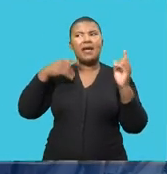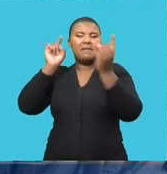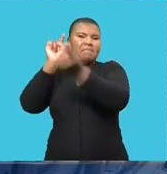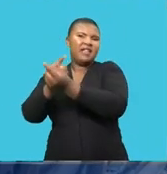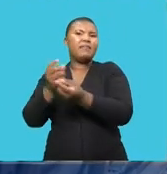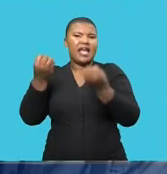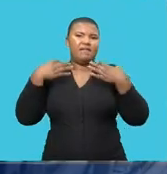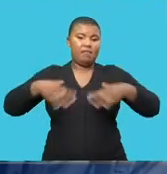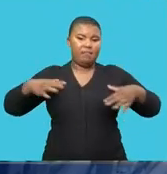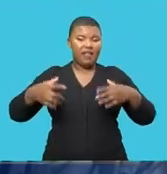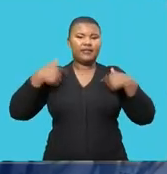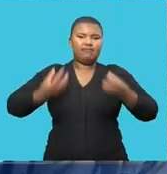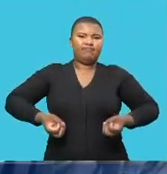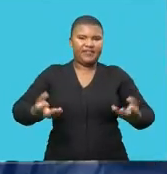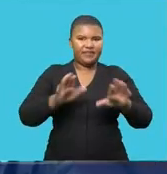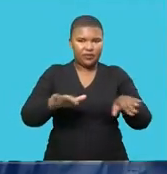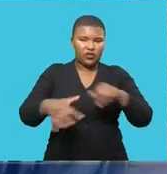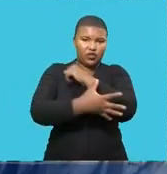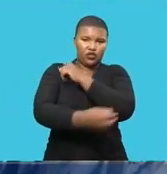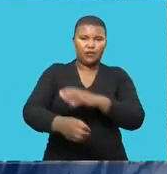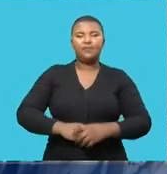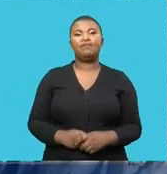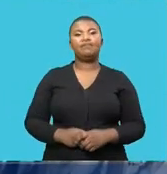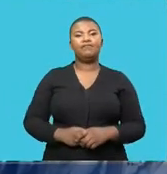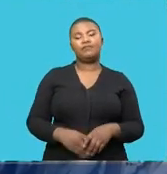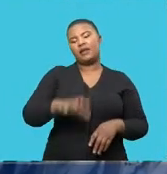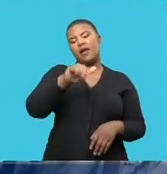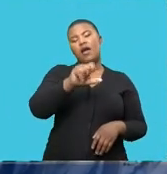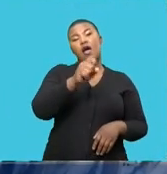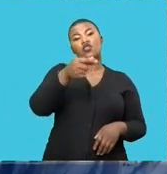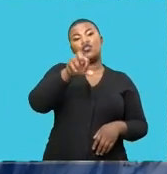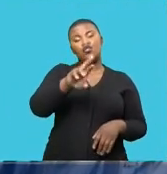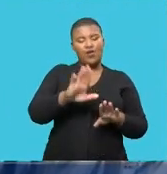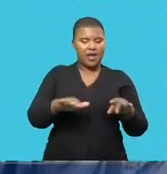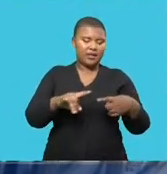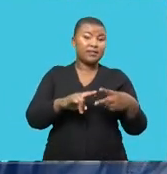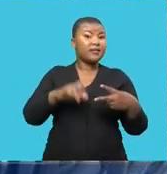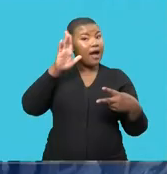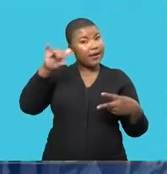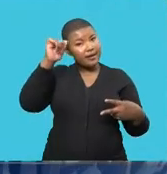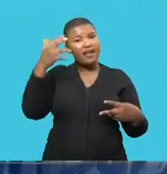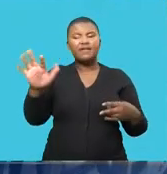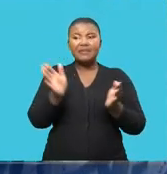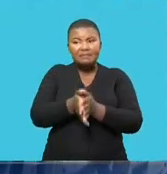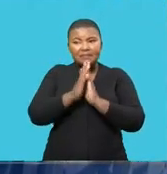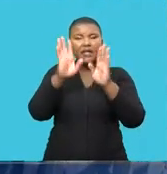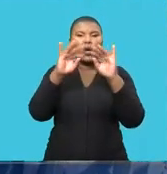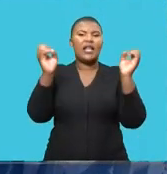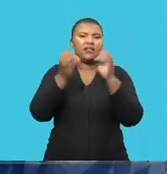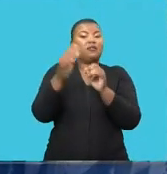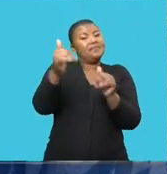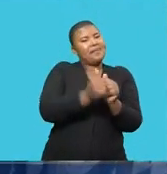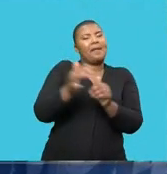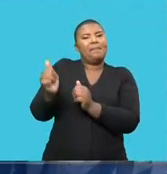their places. I Astro Kids and Adults Organization ibeyisinxusa ezinye izinhlangano ngonjalo nanoma ubani ukuba bebamsane